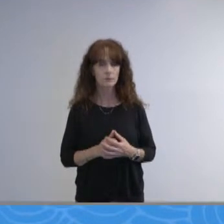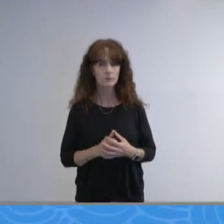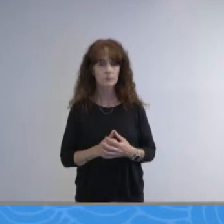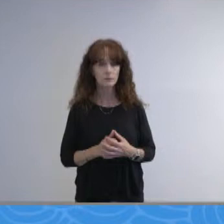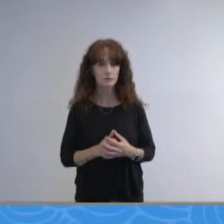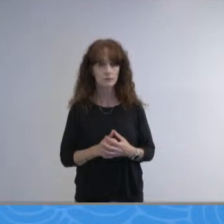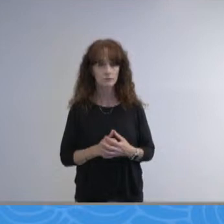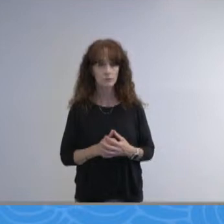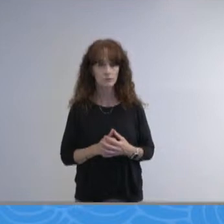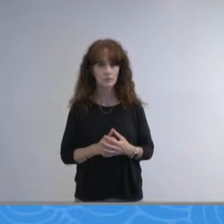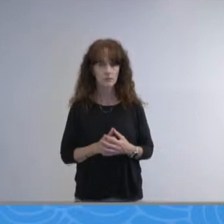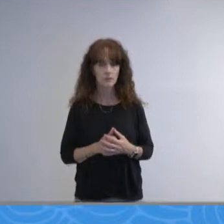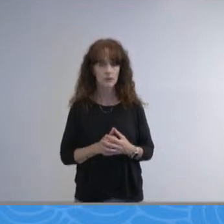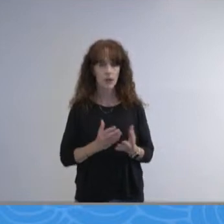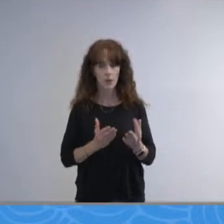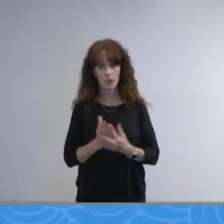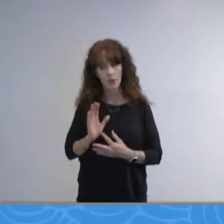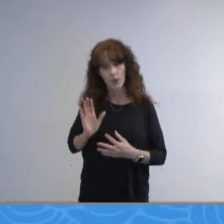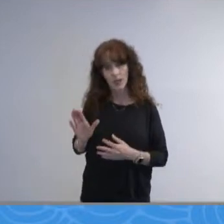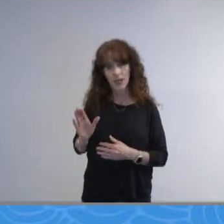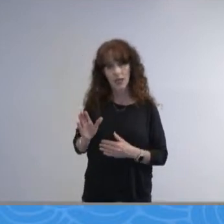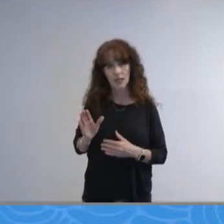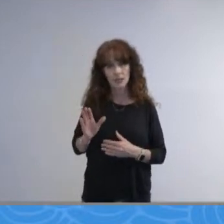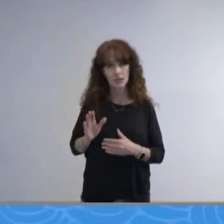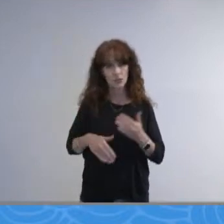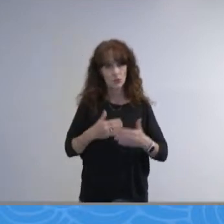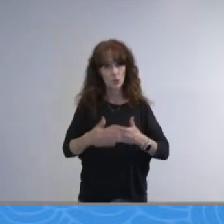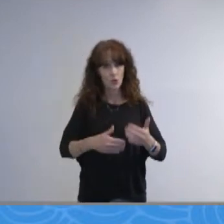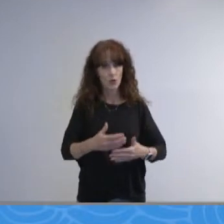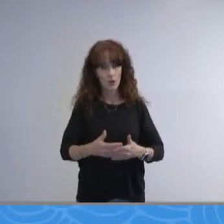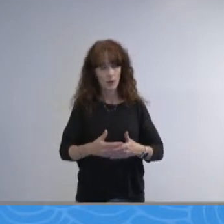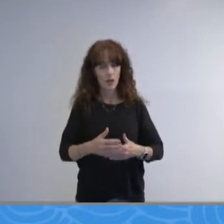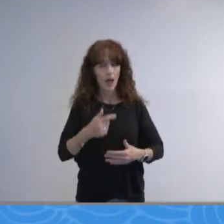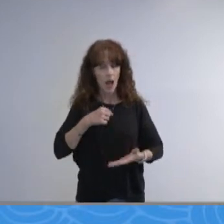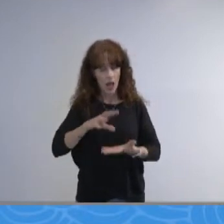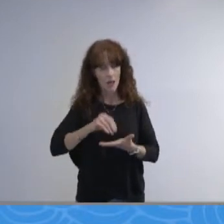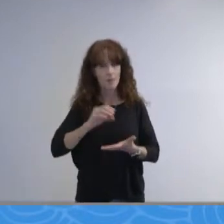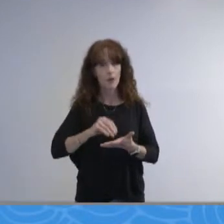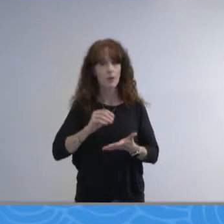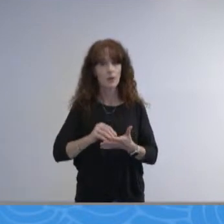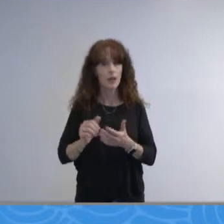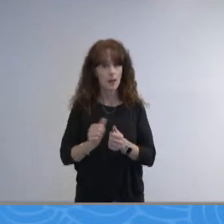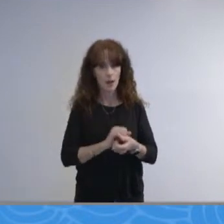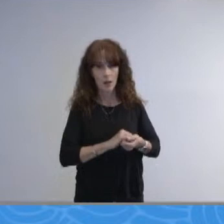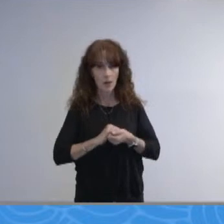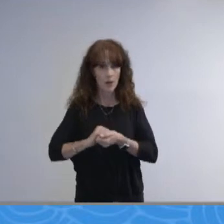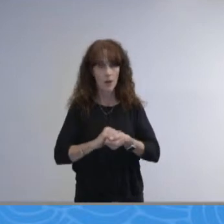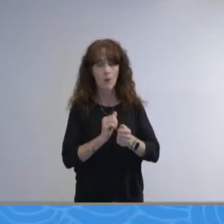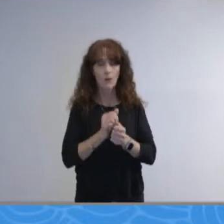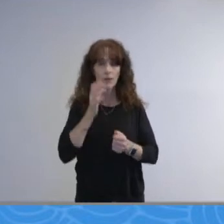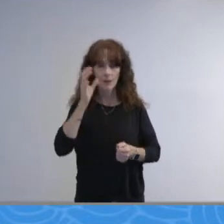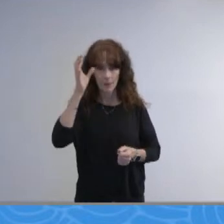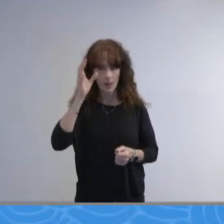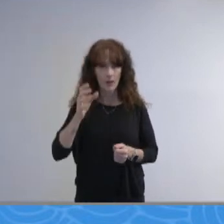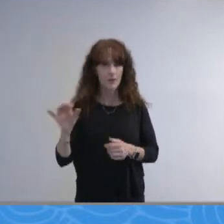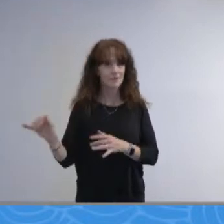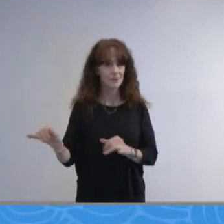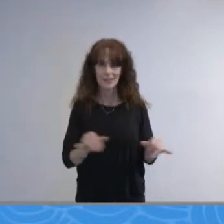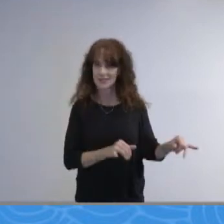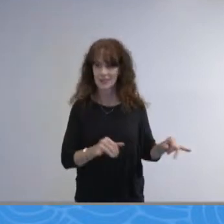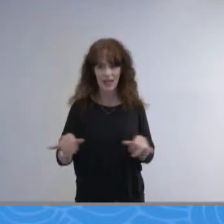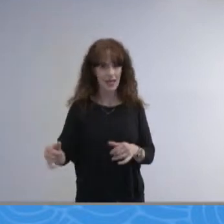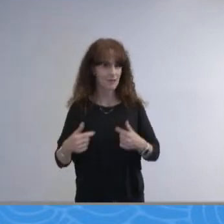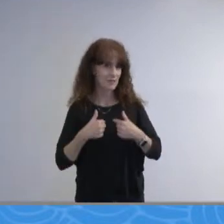through his journey, I'm learning a lot, and I'm also learning in collaboration with the parents that are in my same